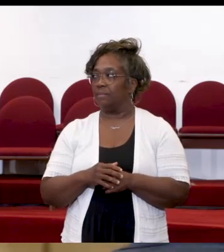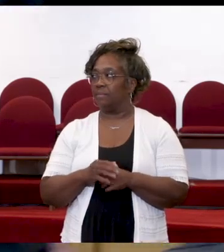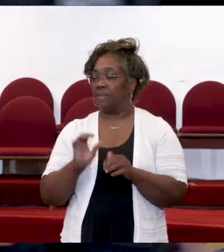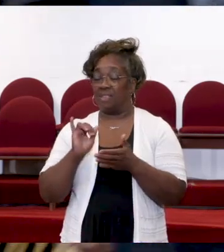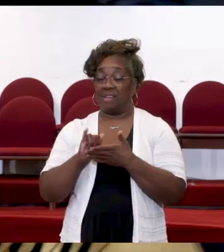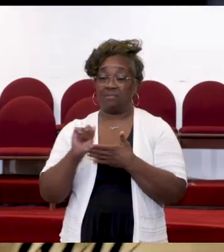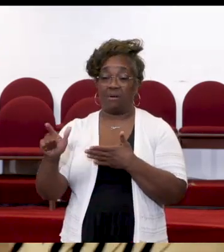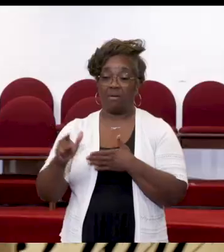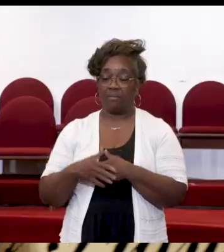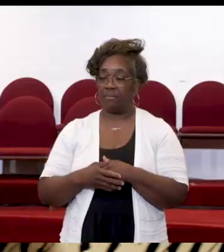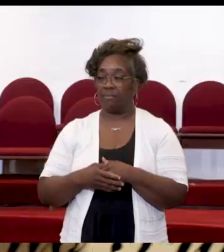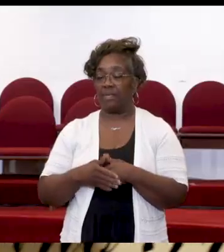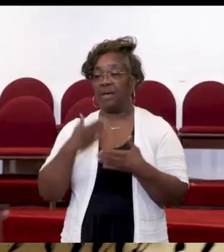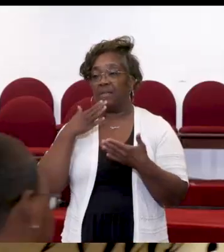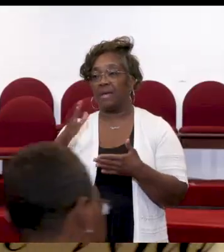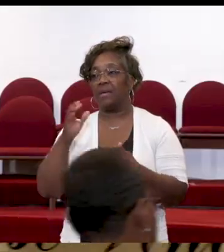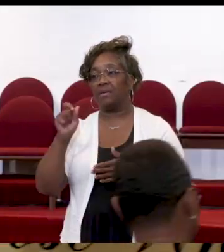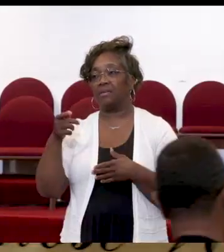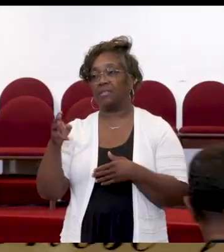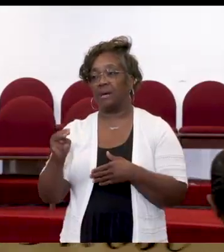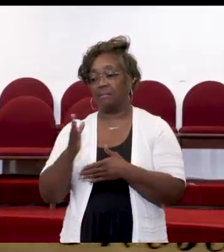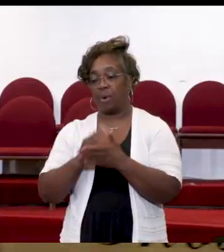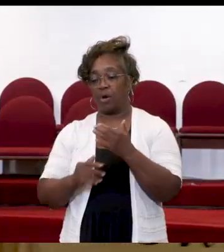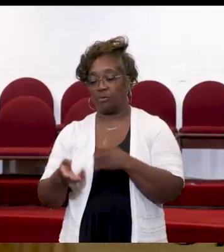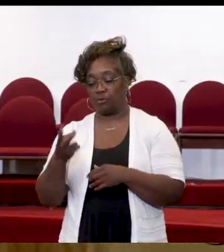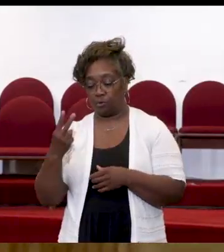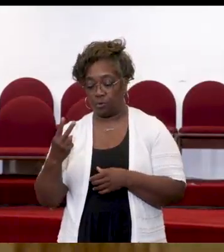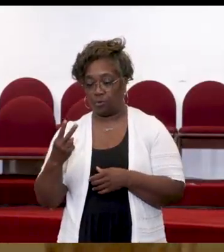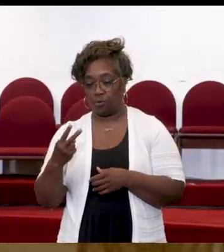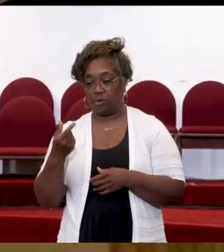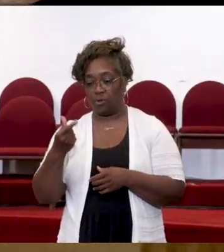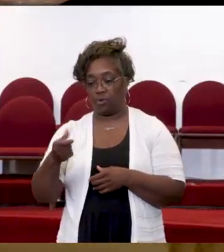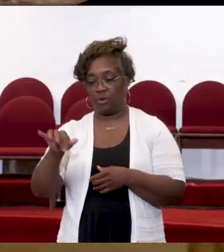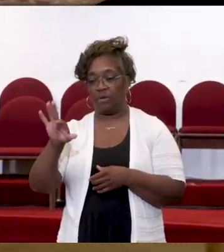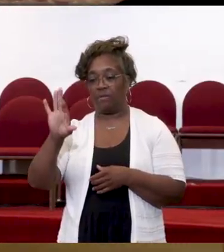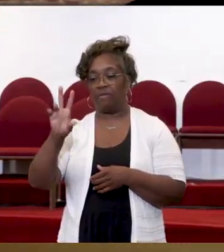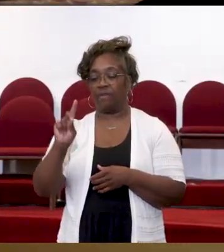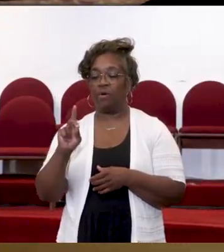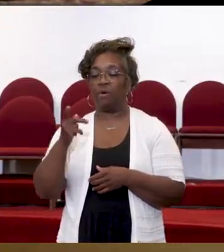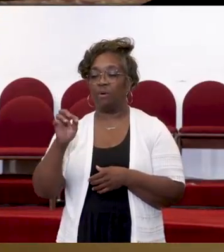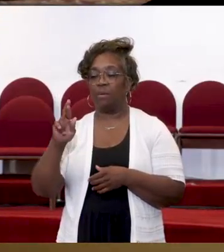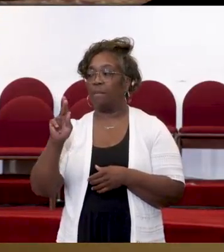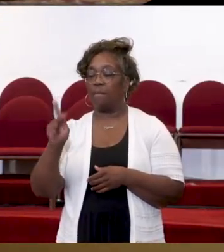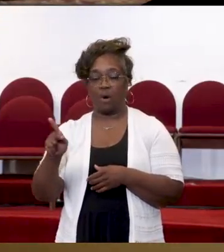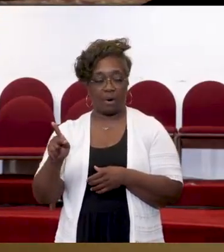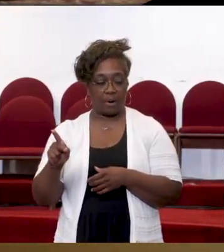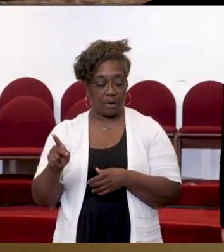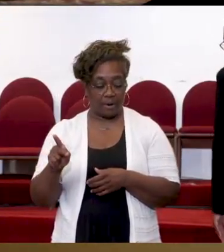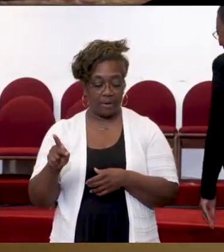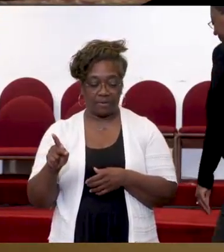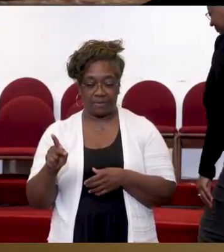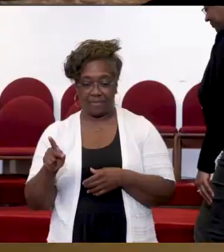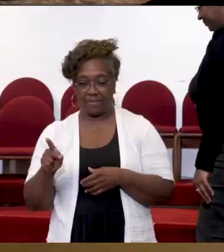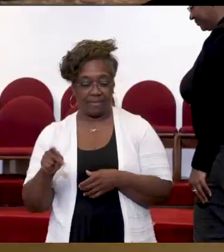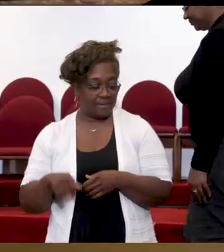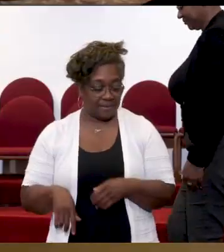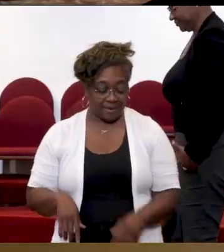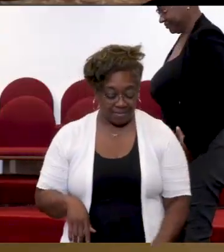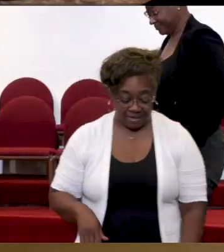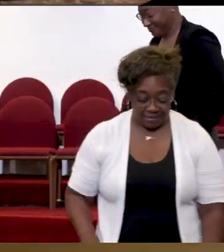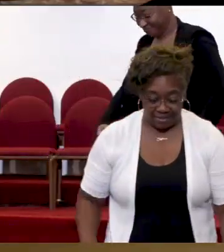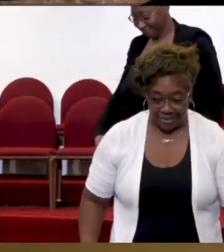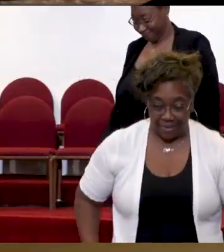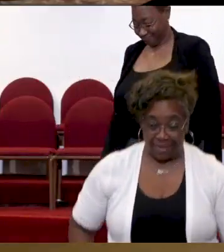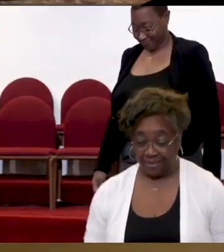Thanks, Sam. So moving on to phase 2, Greenfield Park is phase 2, so they're a few months behind, but this winter,